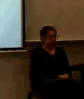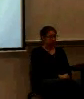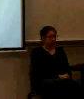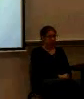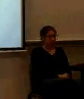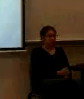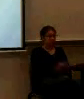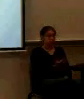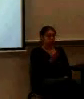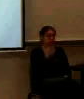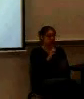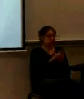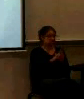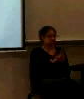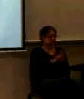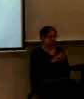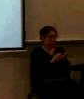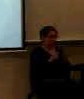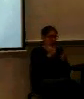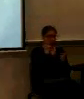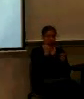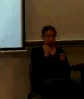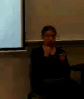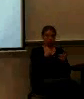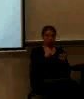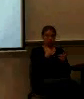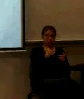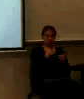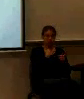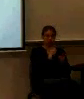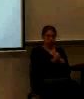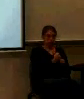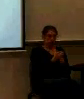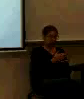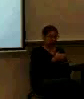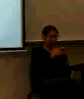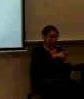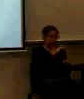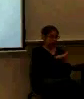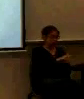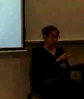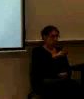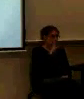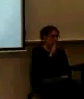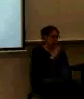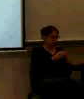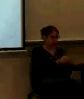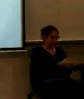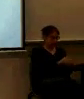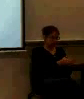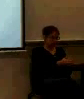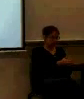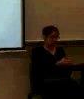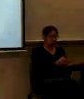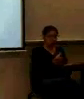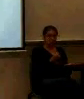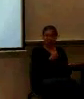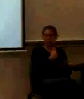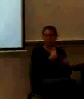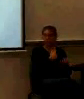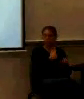Practical example of this, if I took a can of soda or beer and